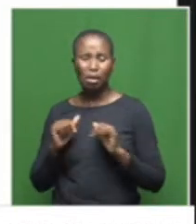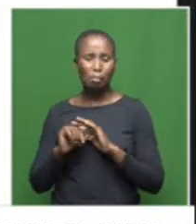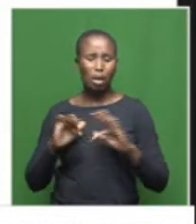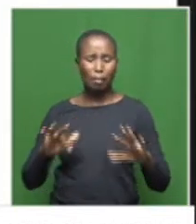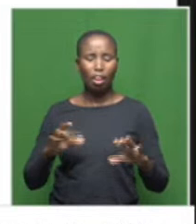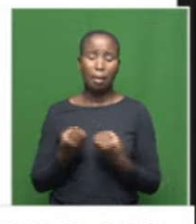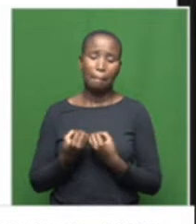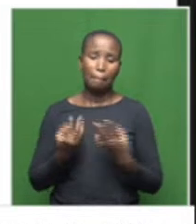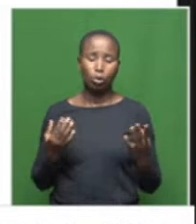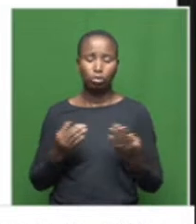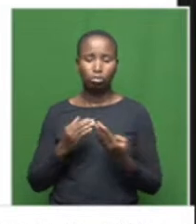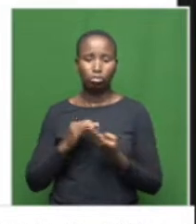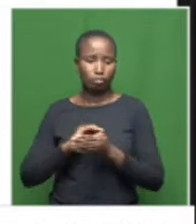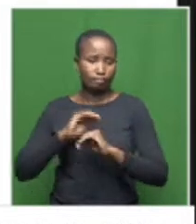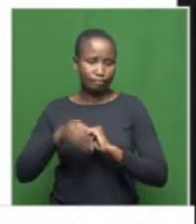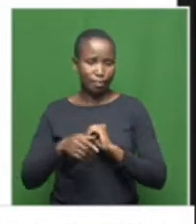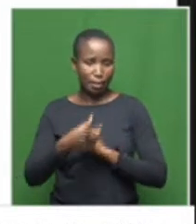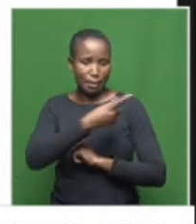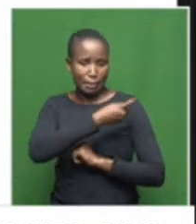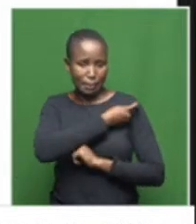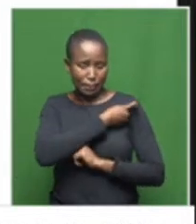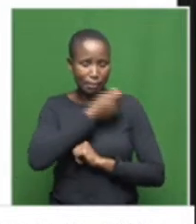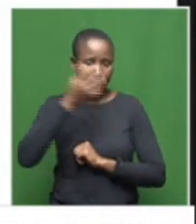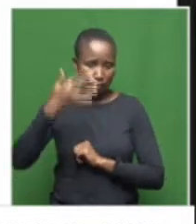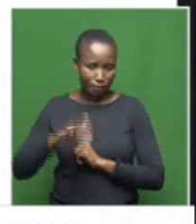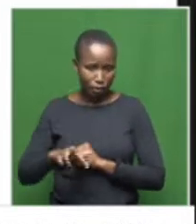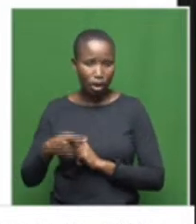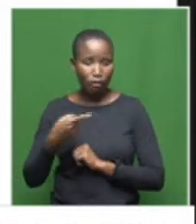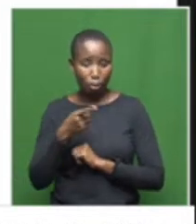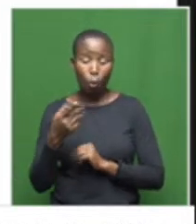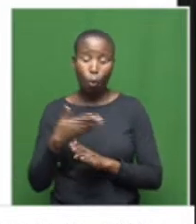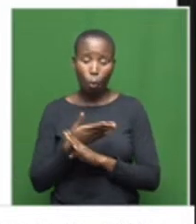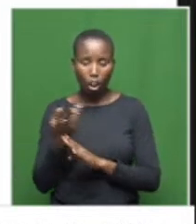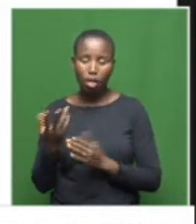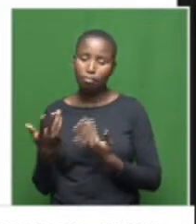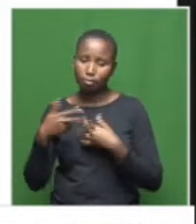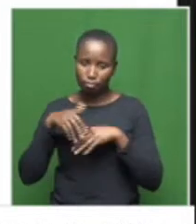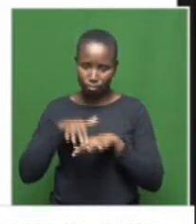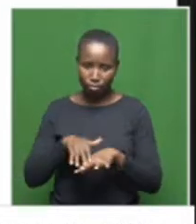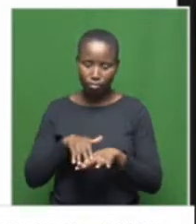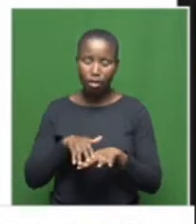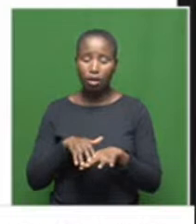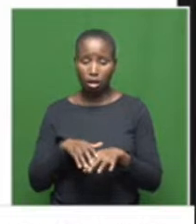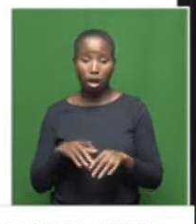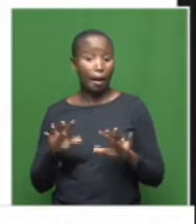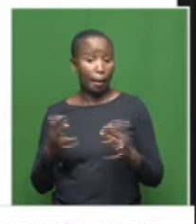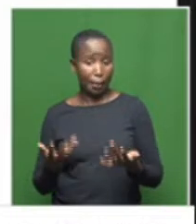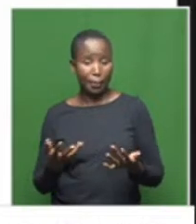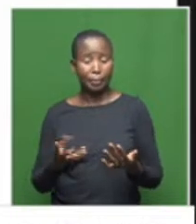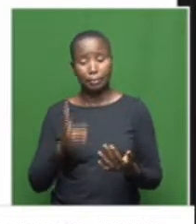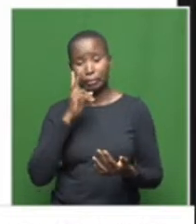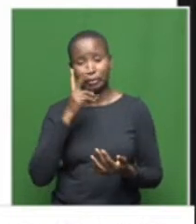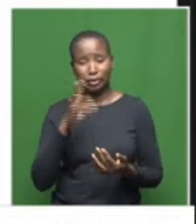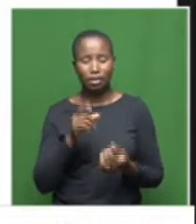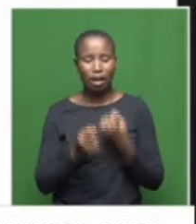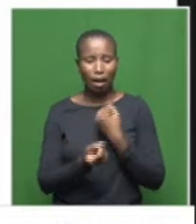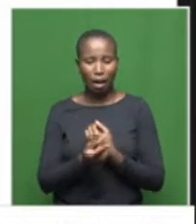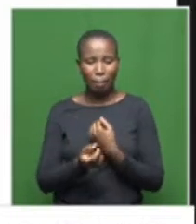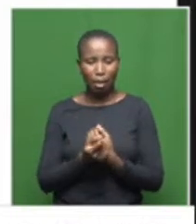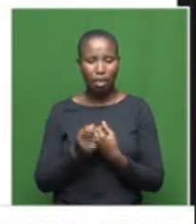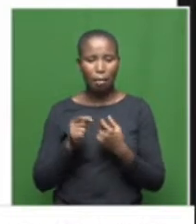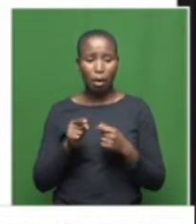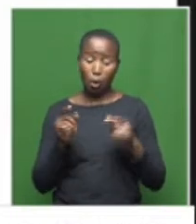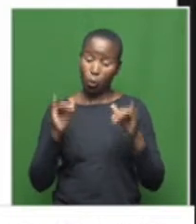natural infection or through vaccination or through a combination of both of these. And I think we're seeing this protection against